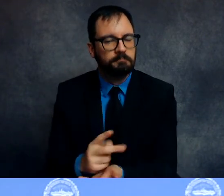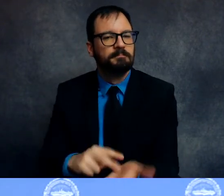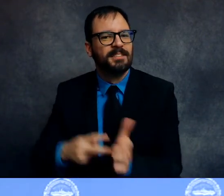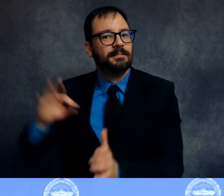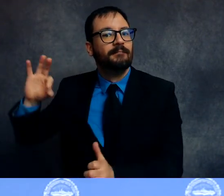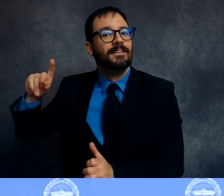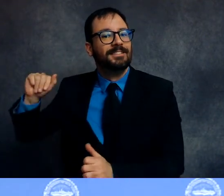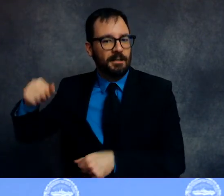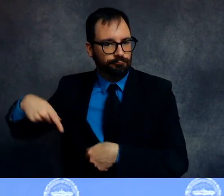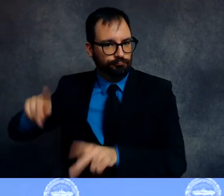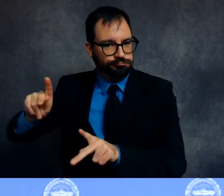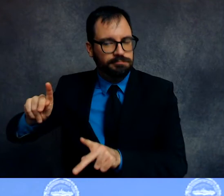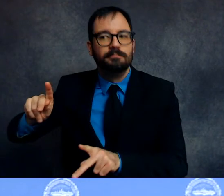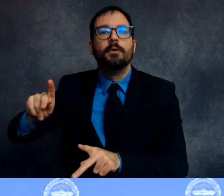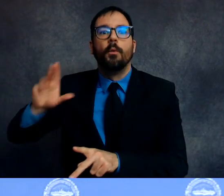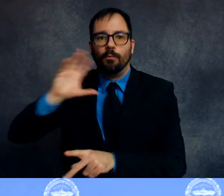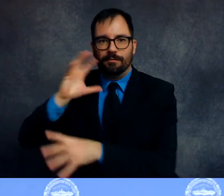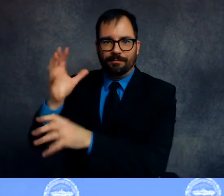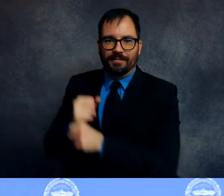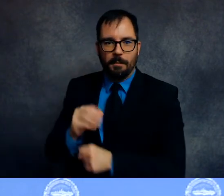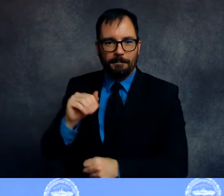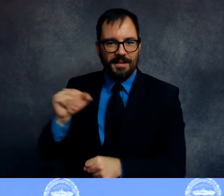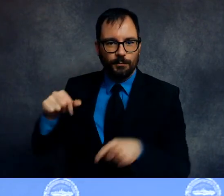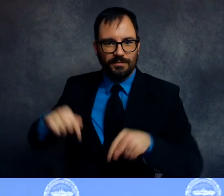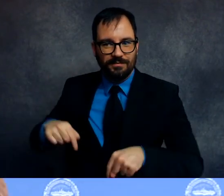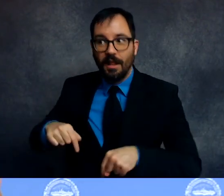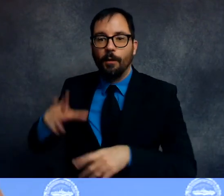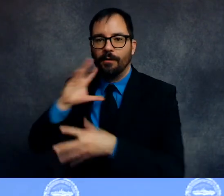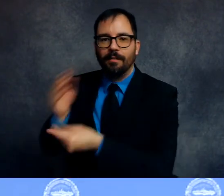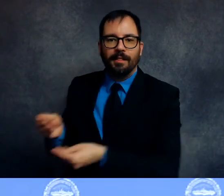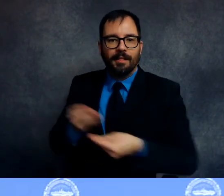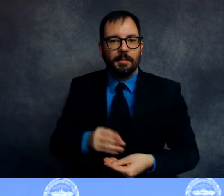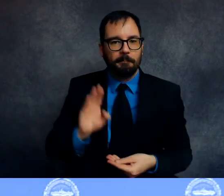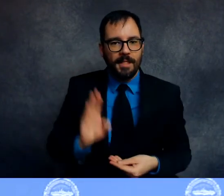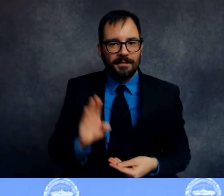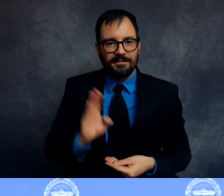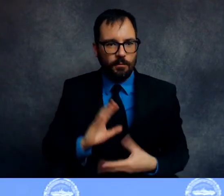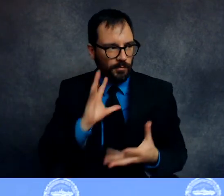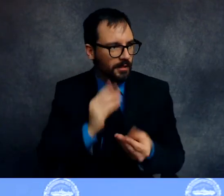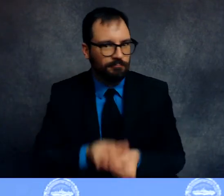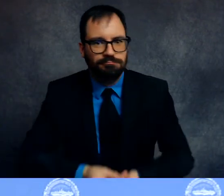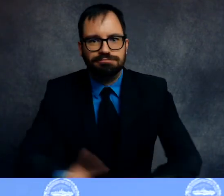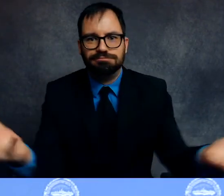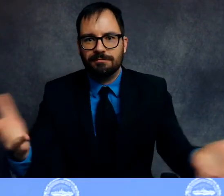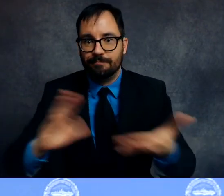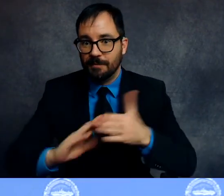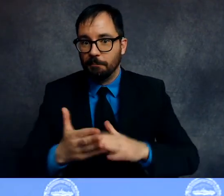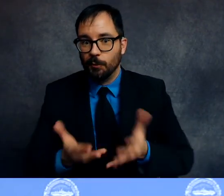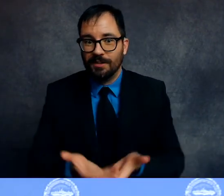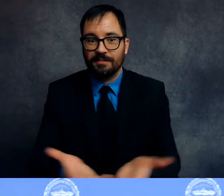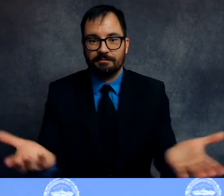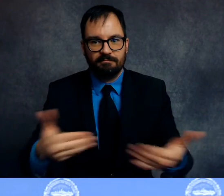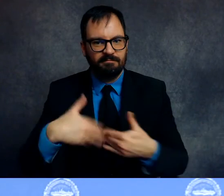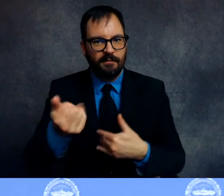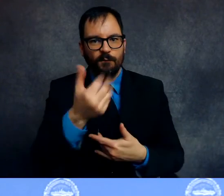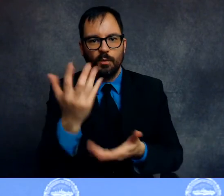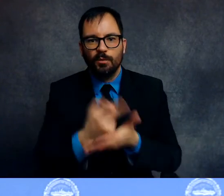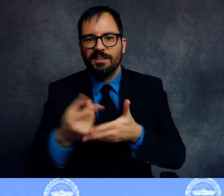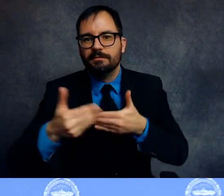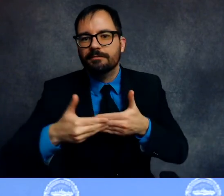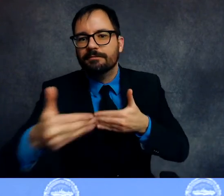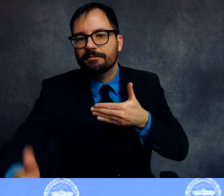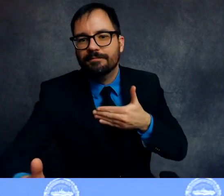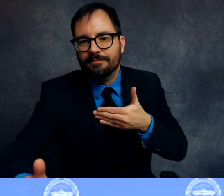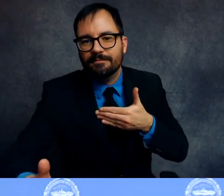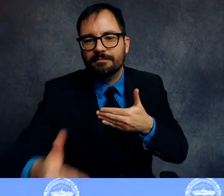emergency use approval, which will help bring more vaccine into Massachusetts, into Boston, and create more access across our community.